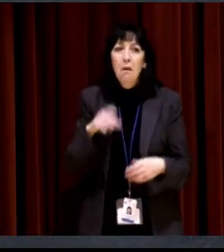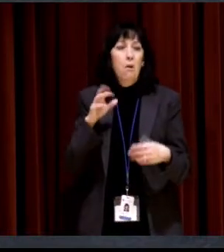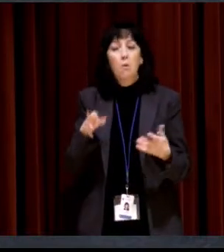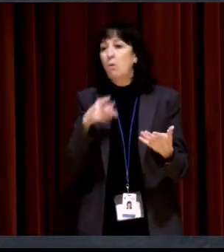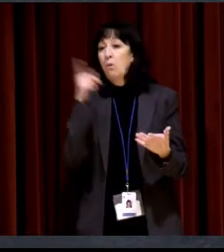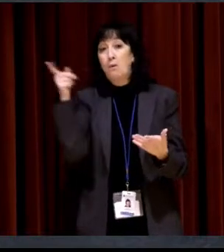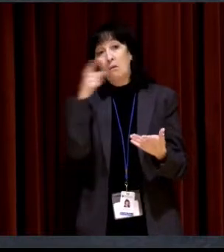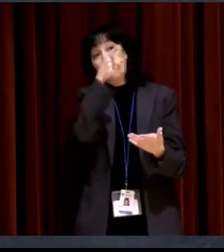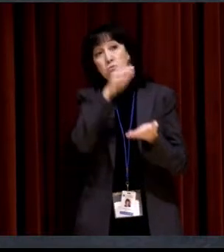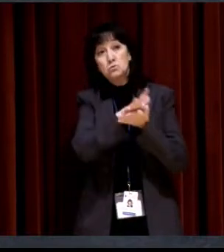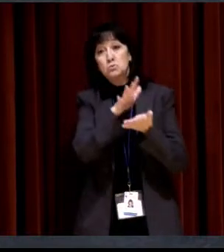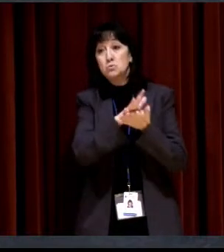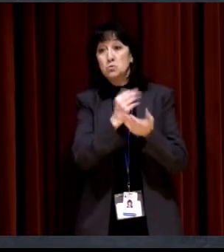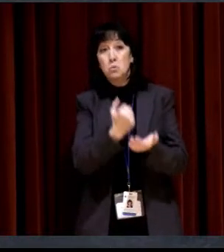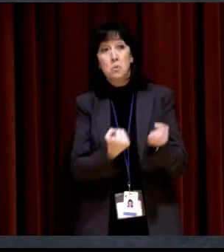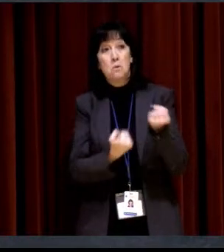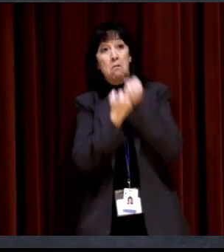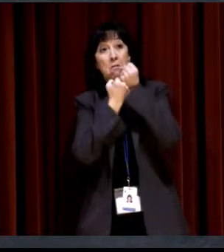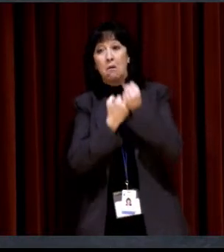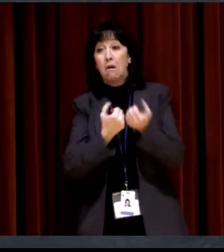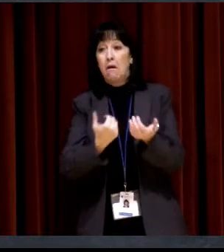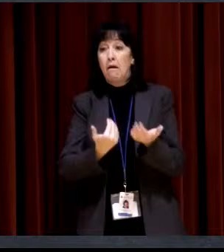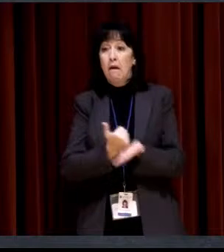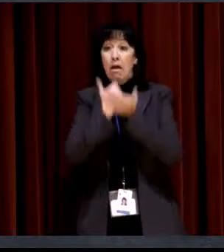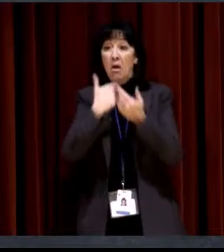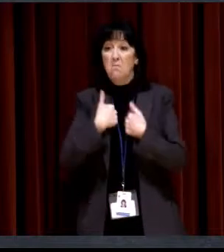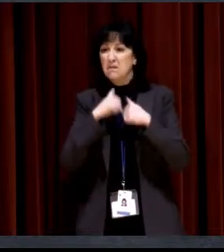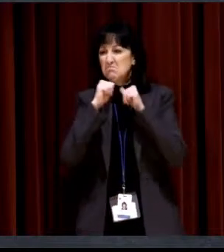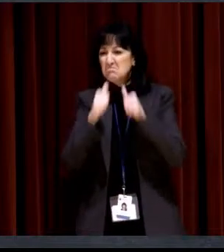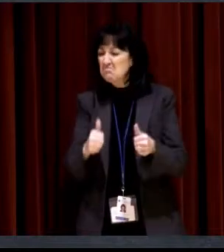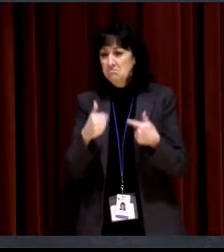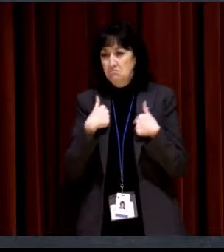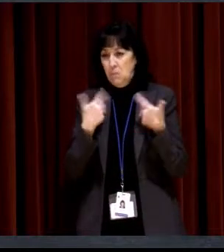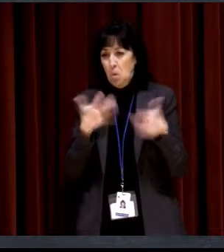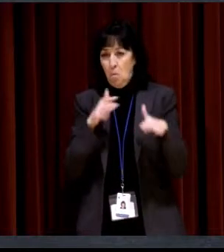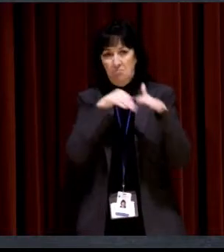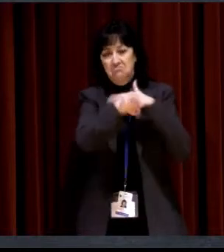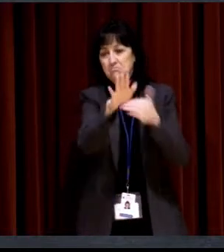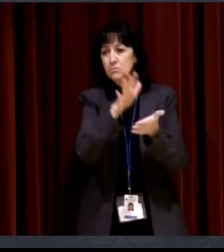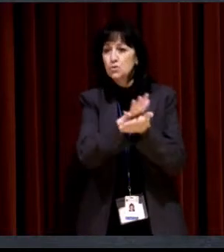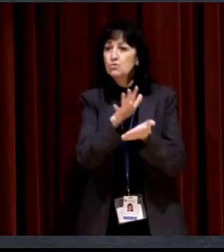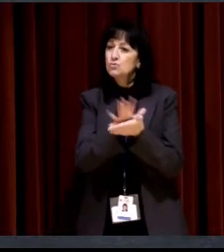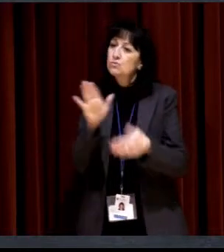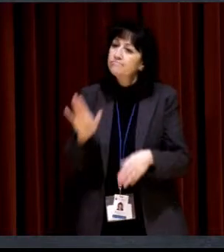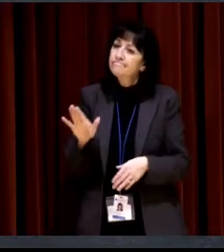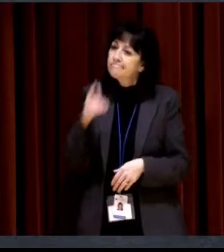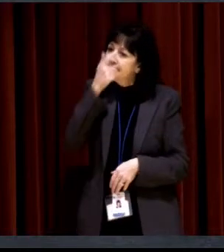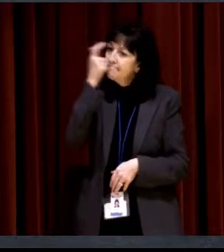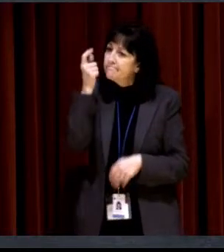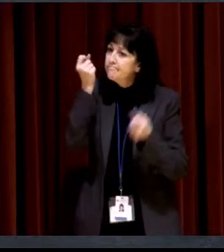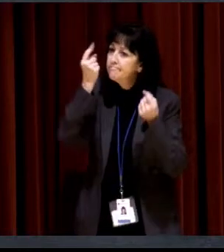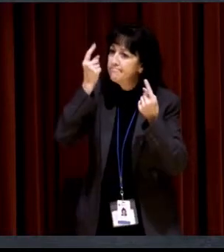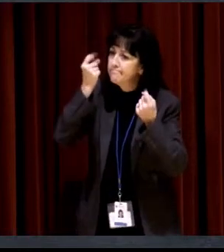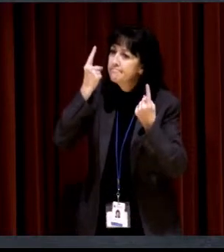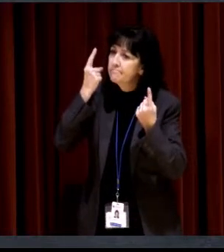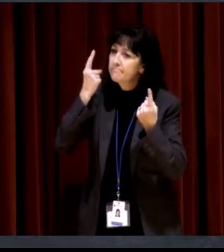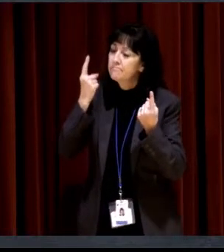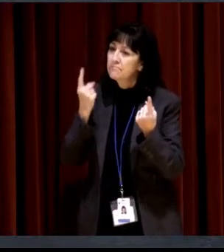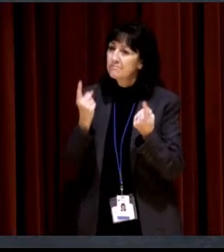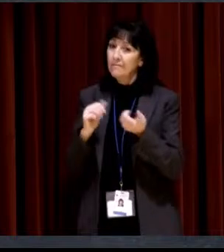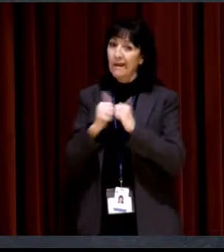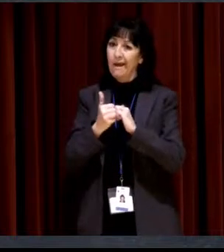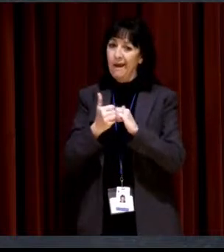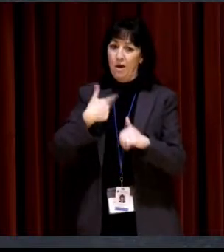that, you don't see them, right? So we do need to involve the parents, but I think a lot of these other issues need to be